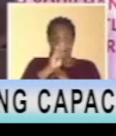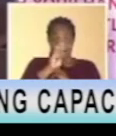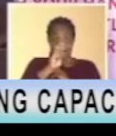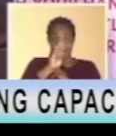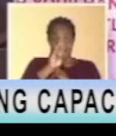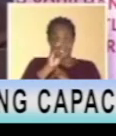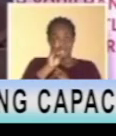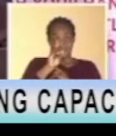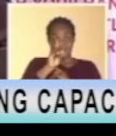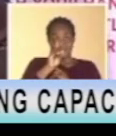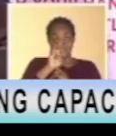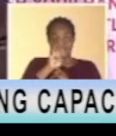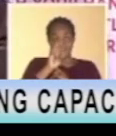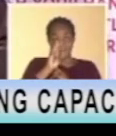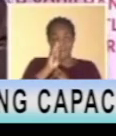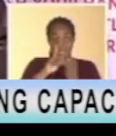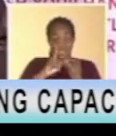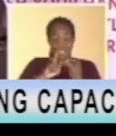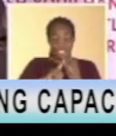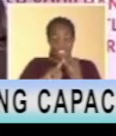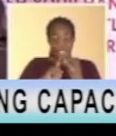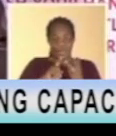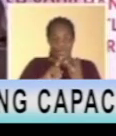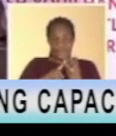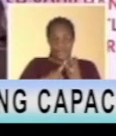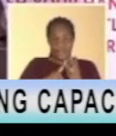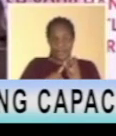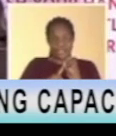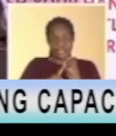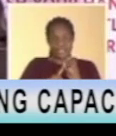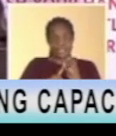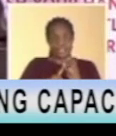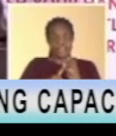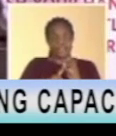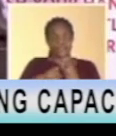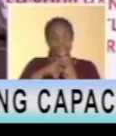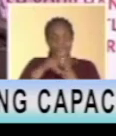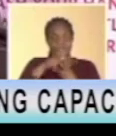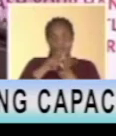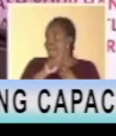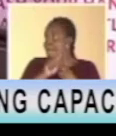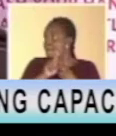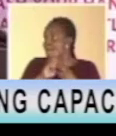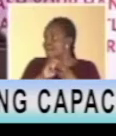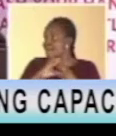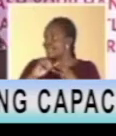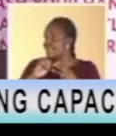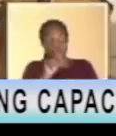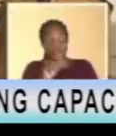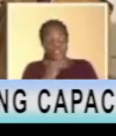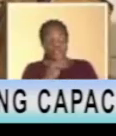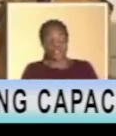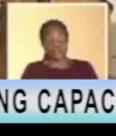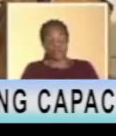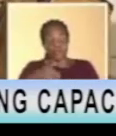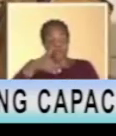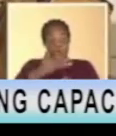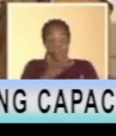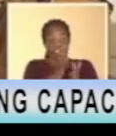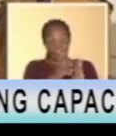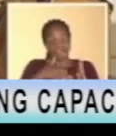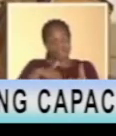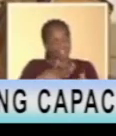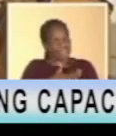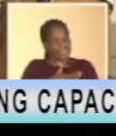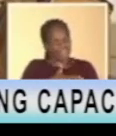tests. Two more other laboratories are being prepared to be able to do